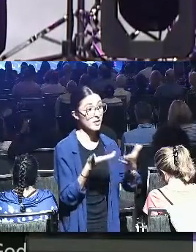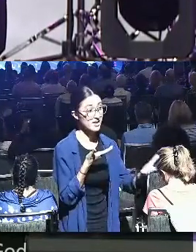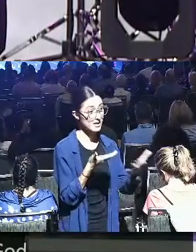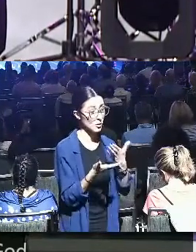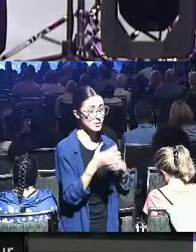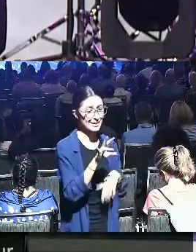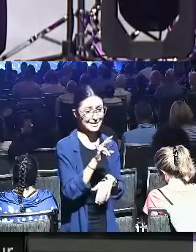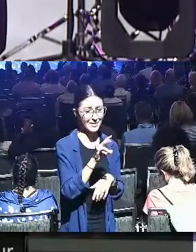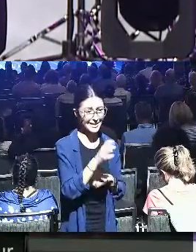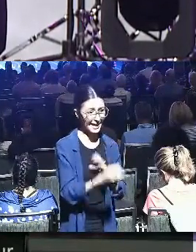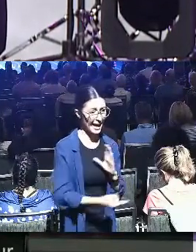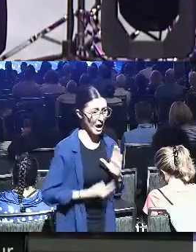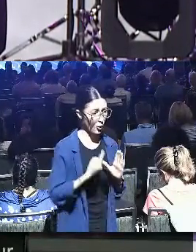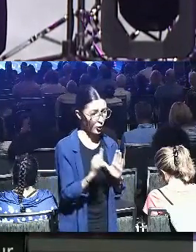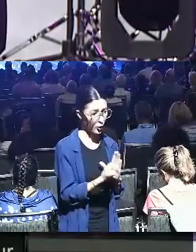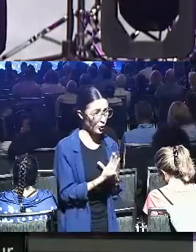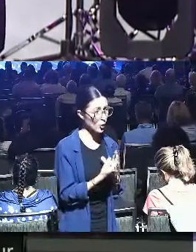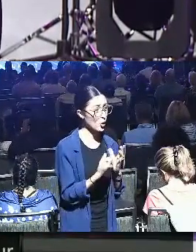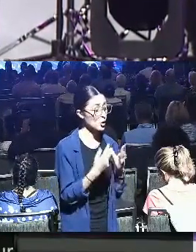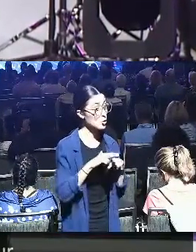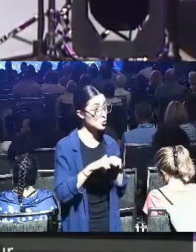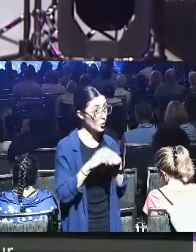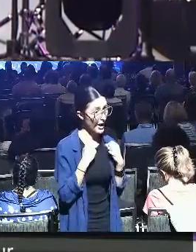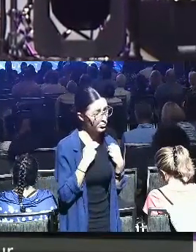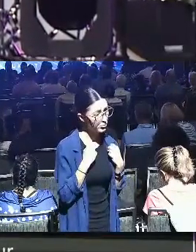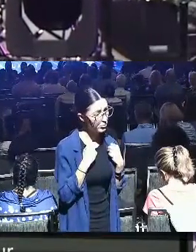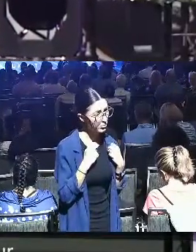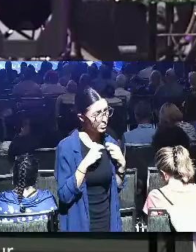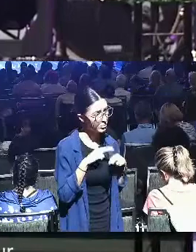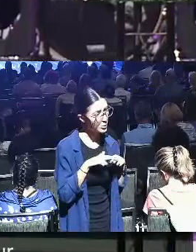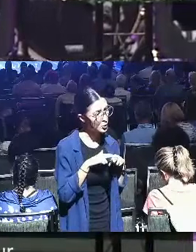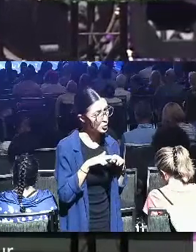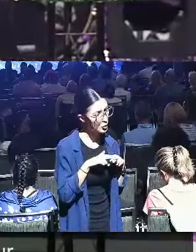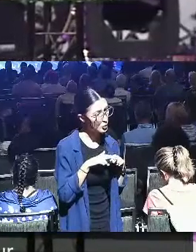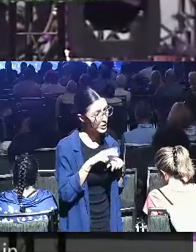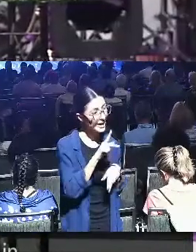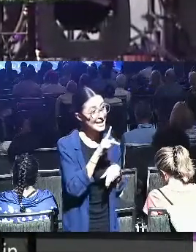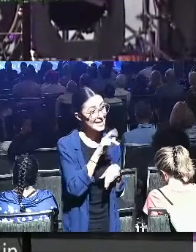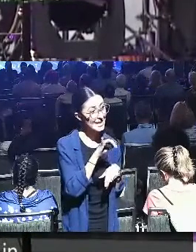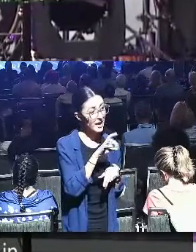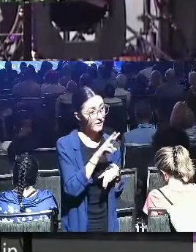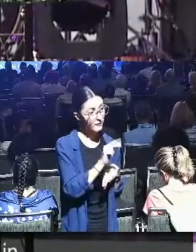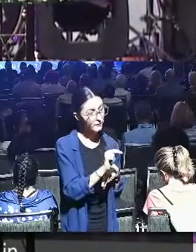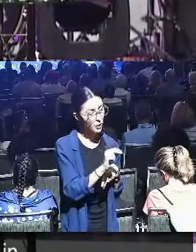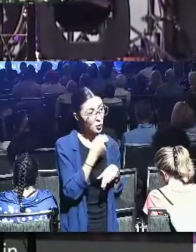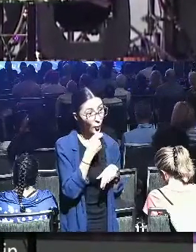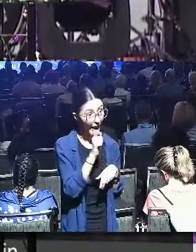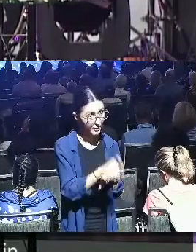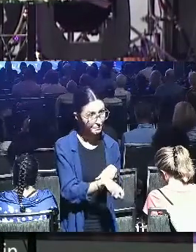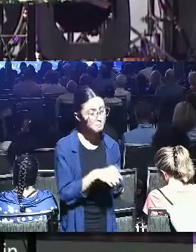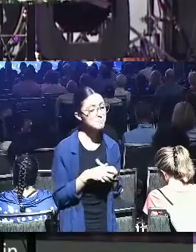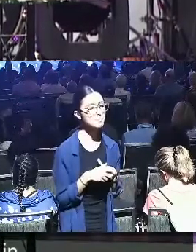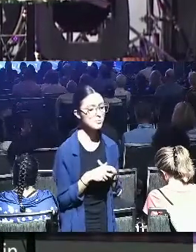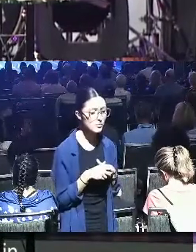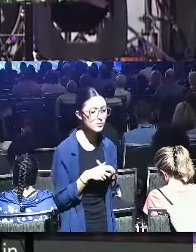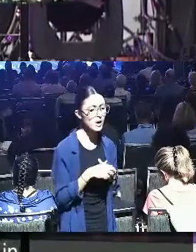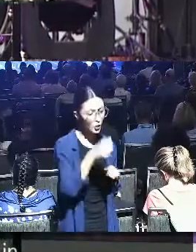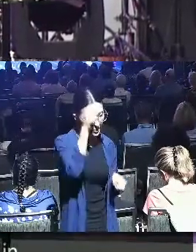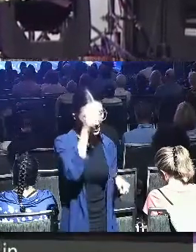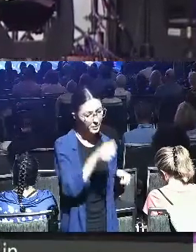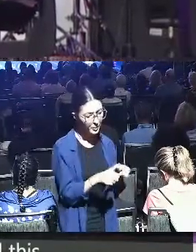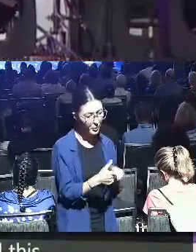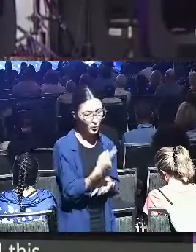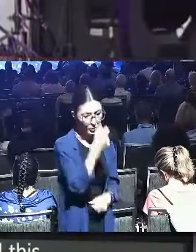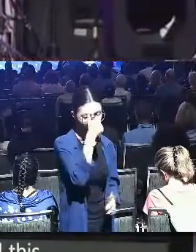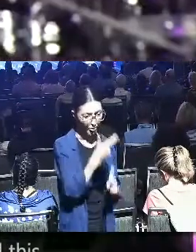to Donetsk, Ukraine. And I showed up just in time to do a midweek lesson, and Marci and I were there, and this brother, Pasha Golub, was